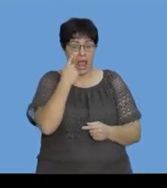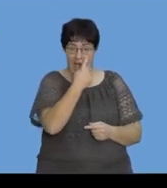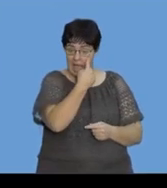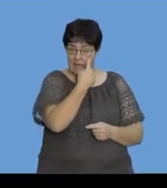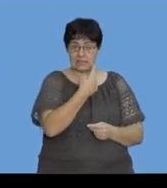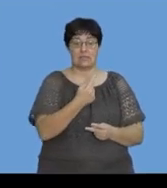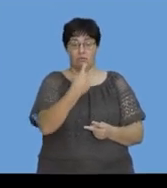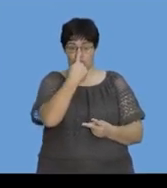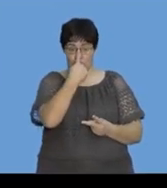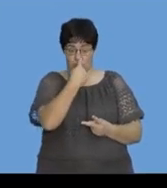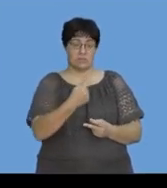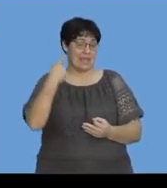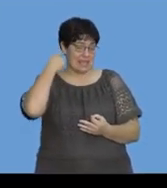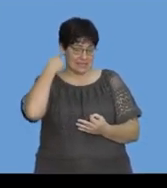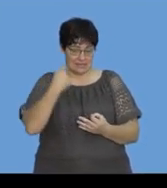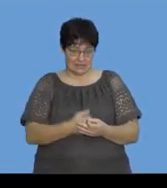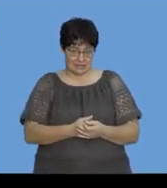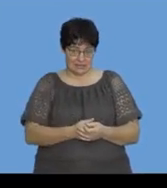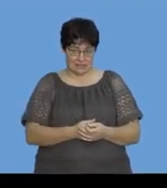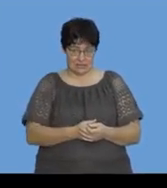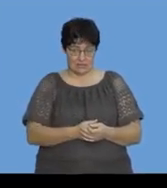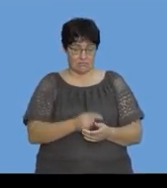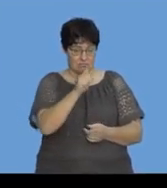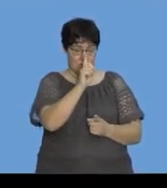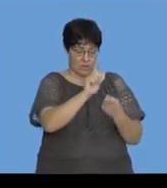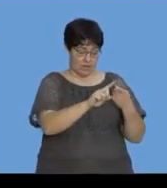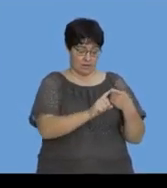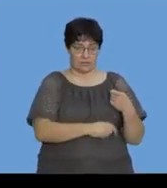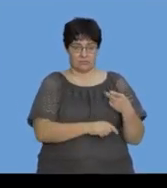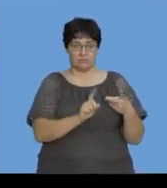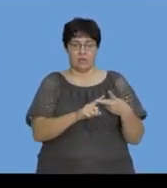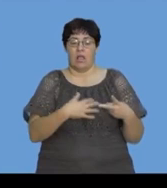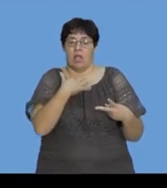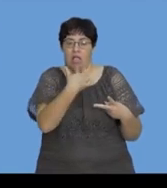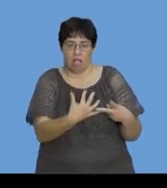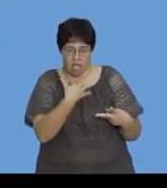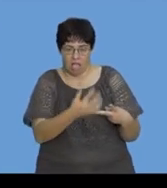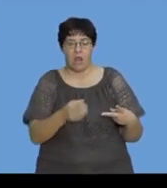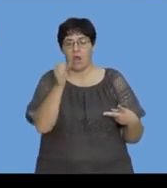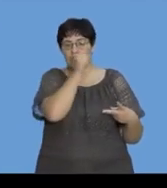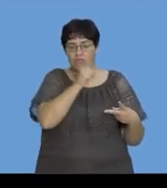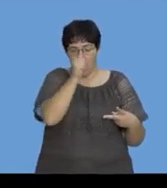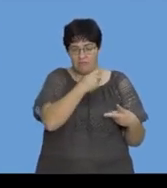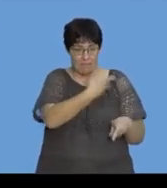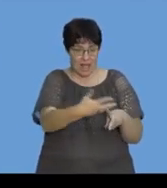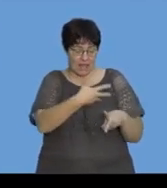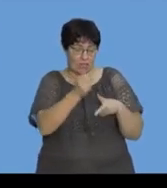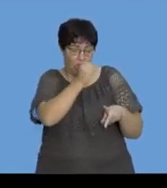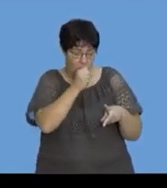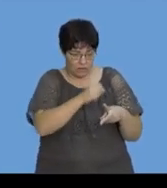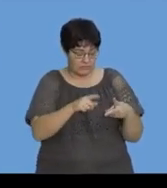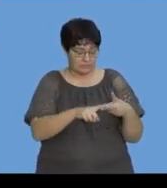the eyes, ears, and nose. 1. Vomit, cough,